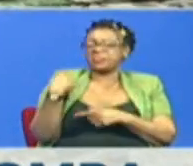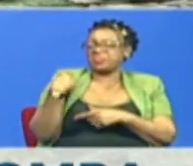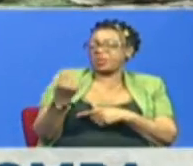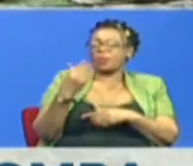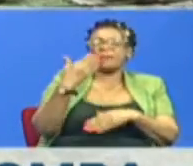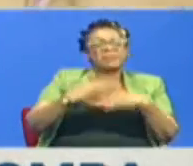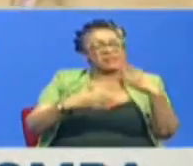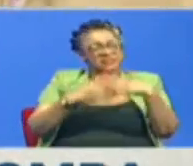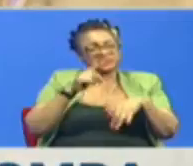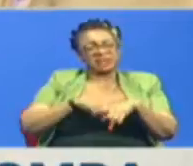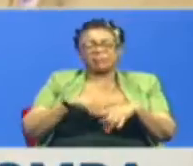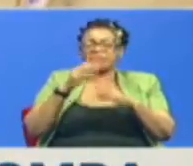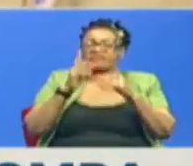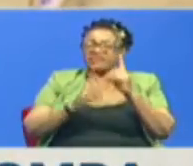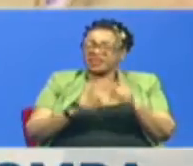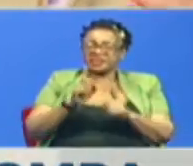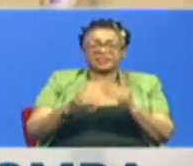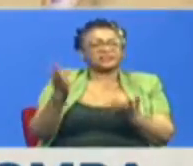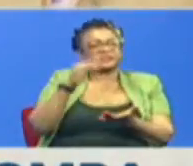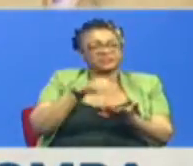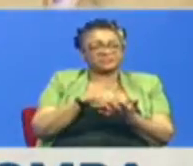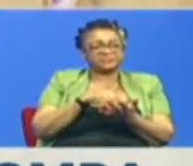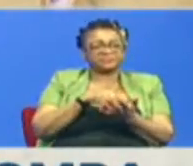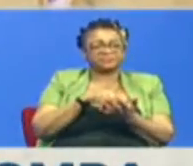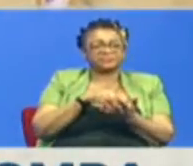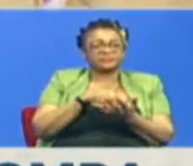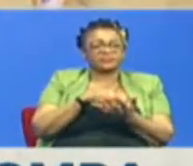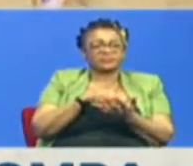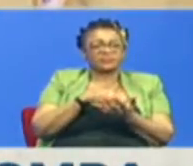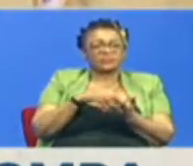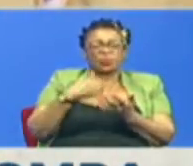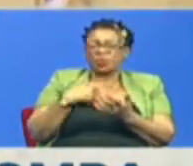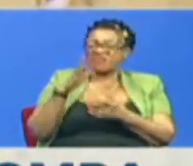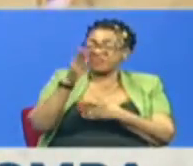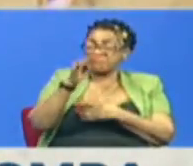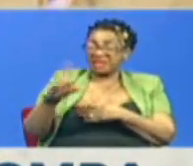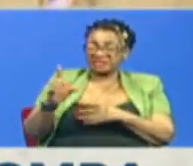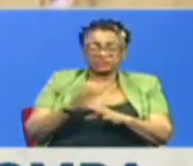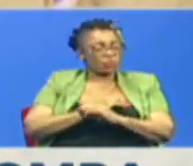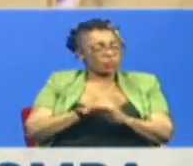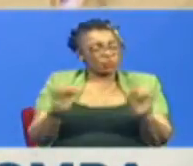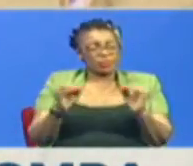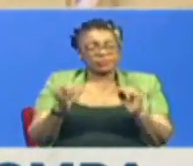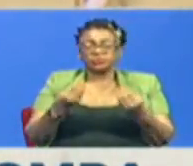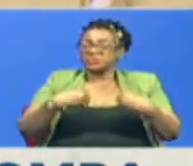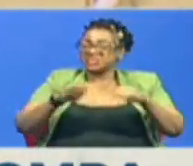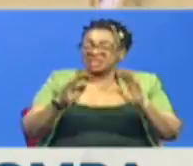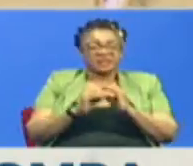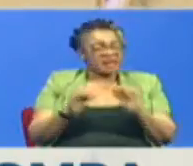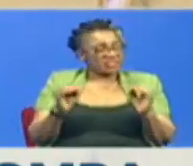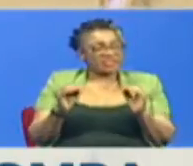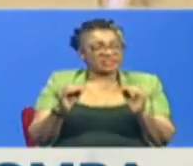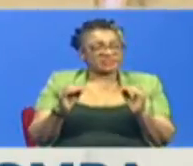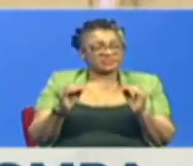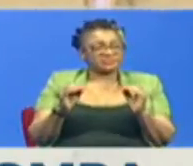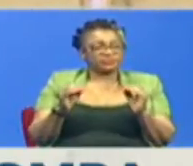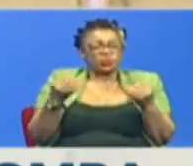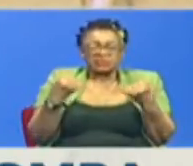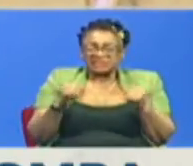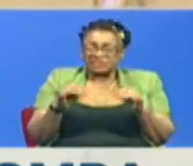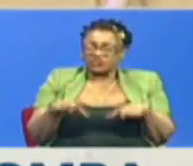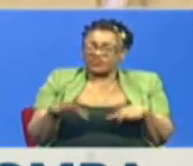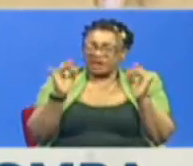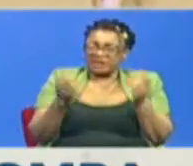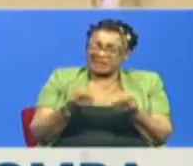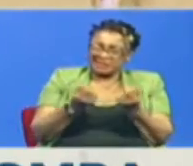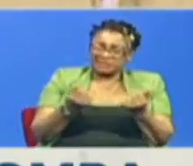tena ilikuja. First, there are no bales coming to Kenya. We don't have bales to sell. We are trying to get the little we can and then we find